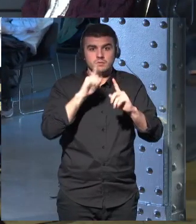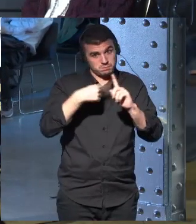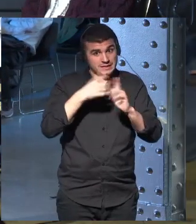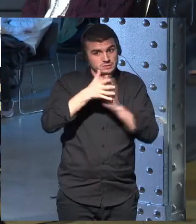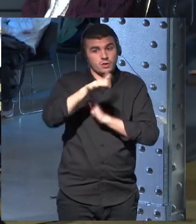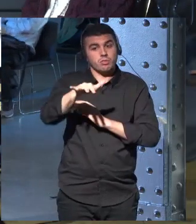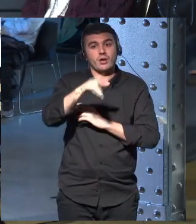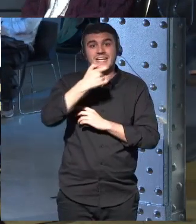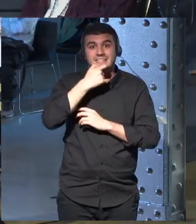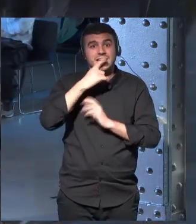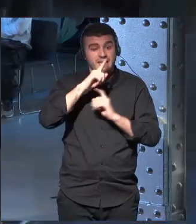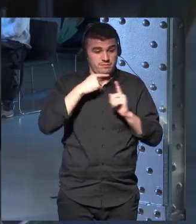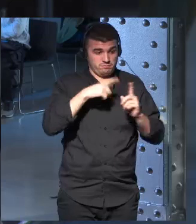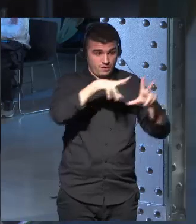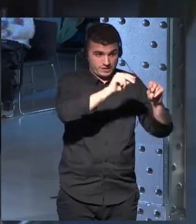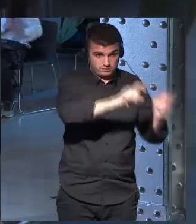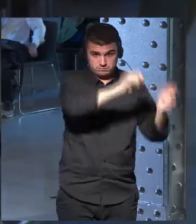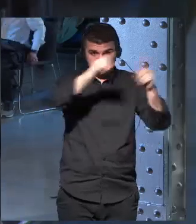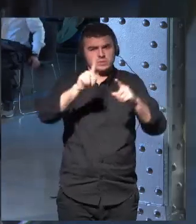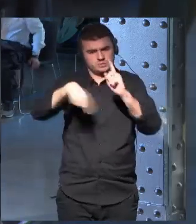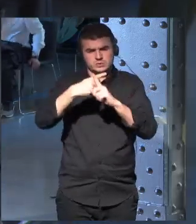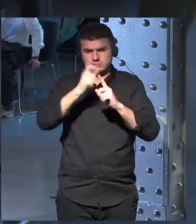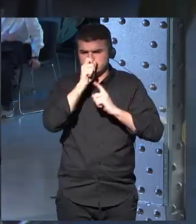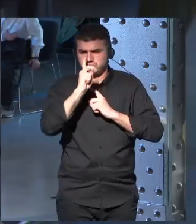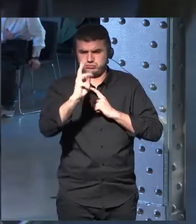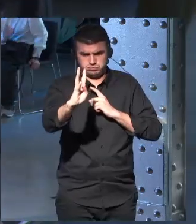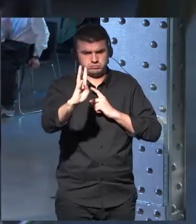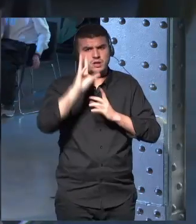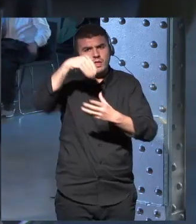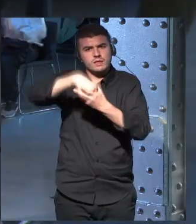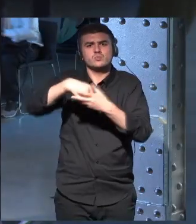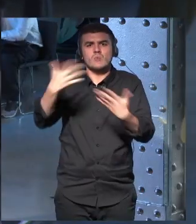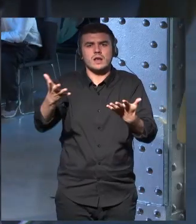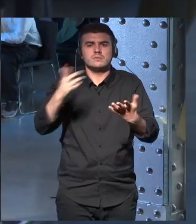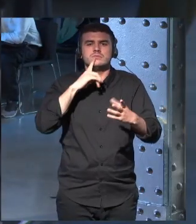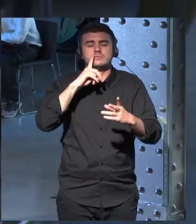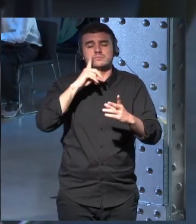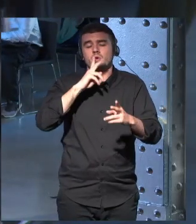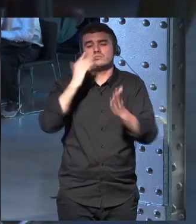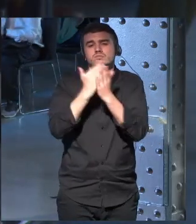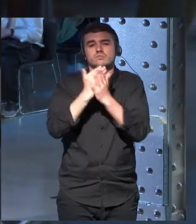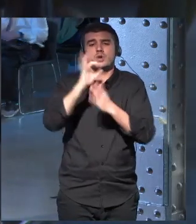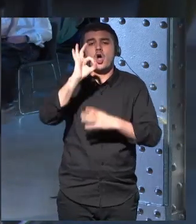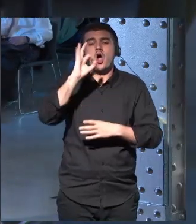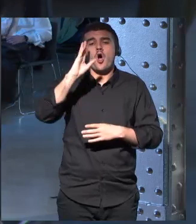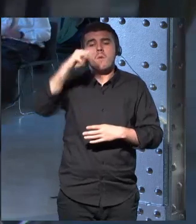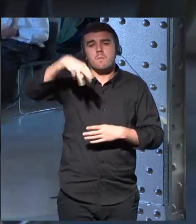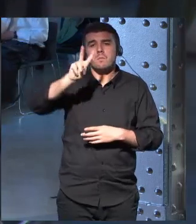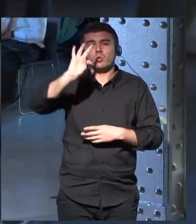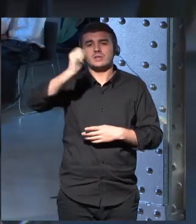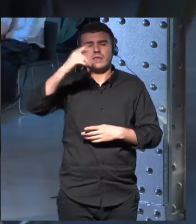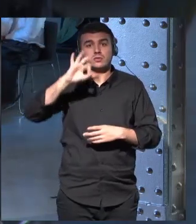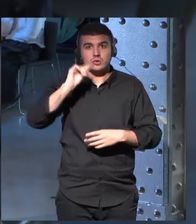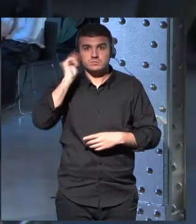England, and then discovered two things. First of all, that I was not as clever as all